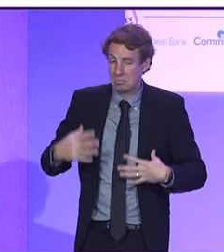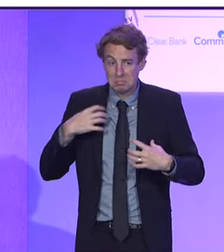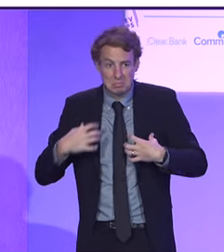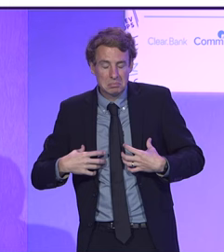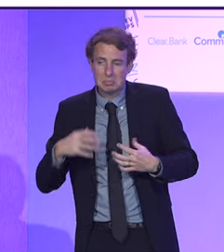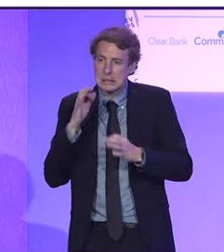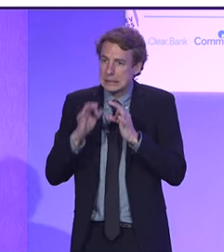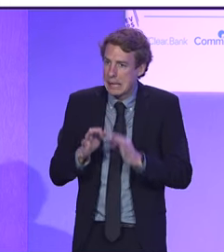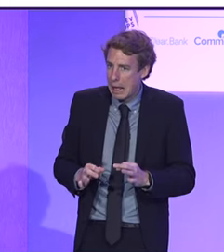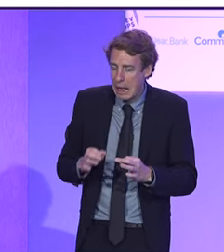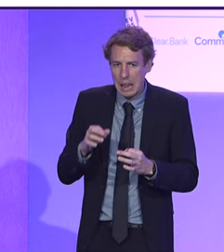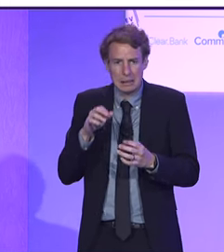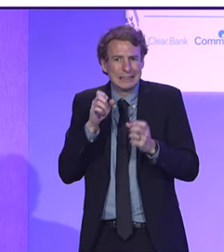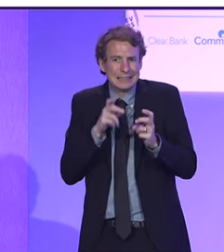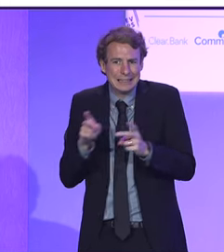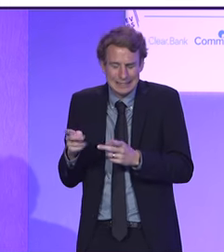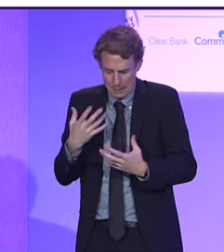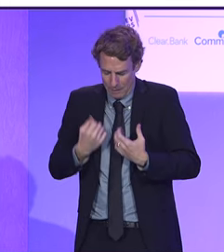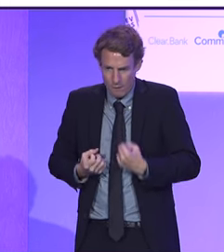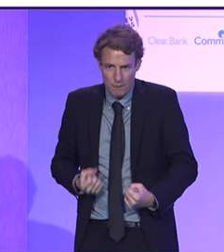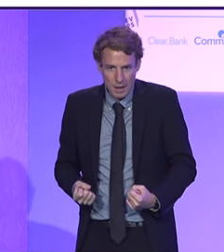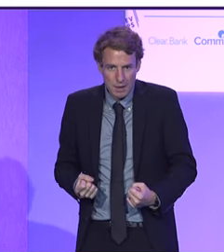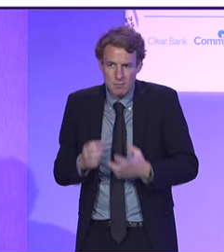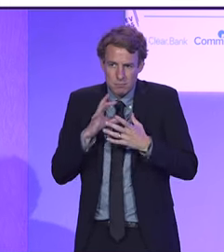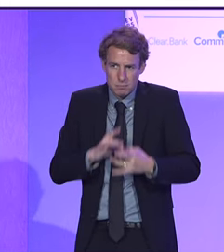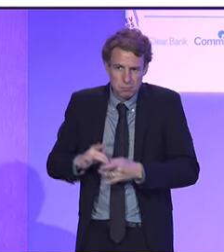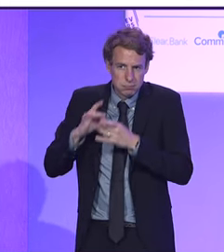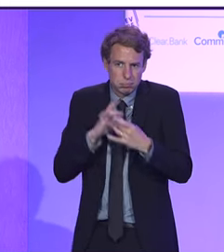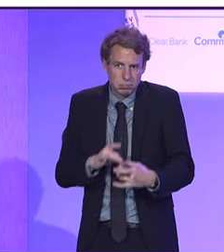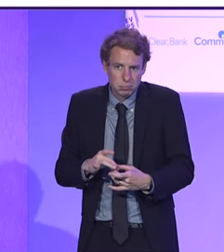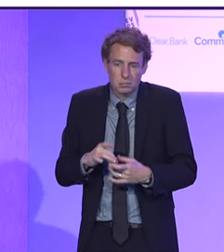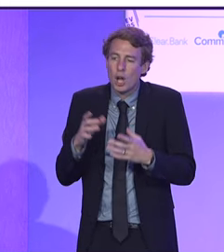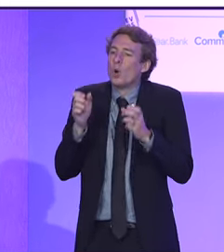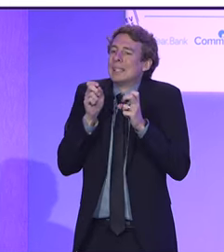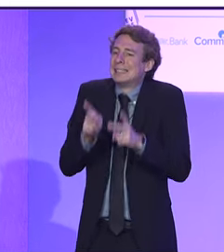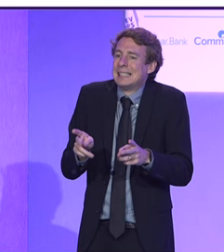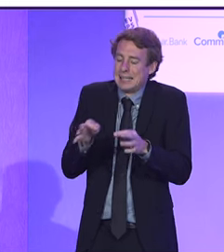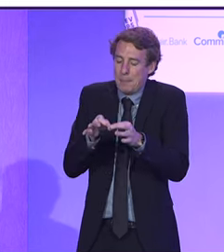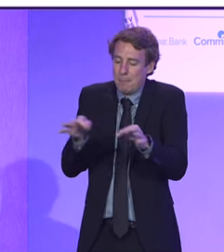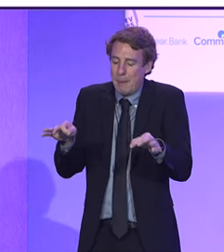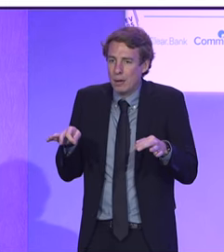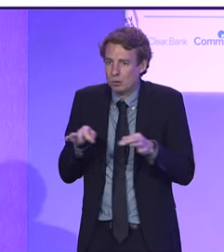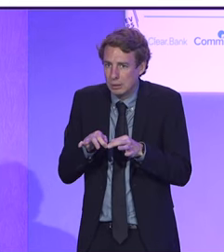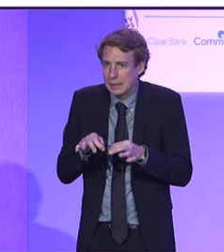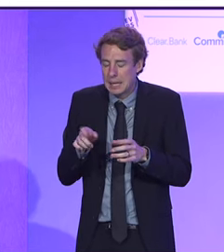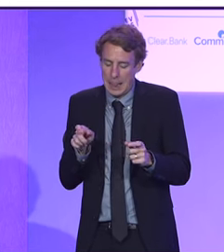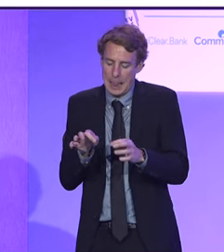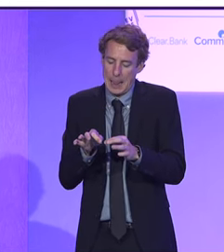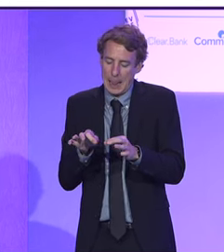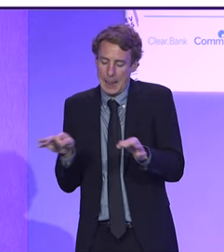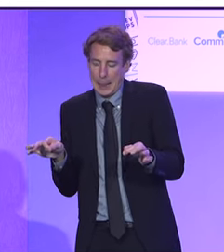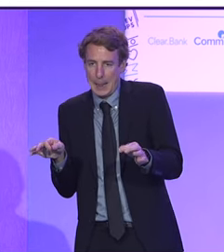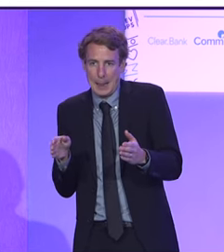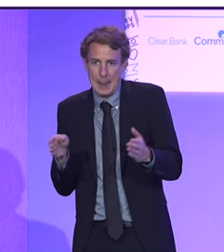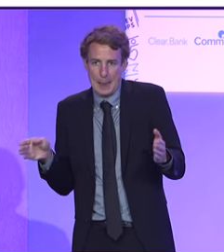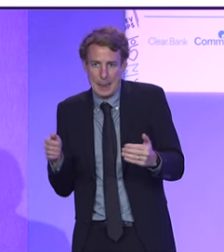other. And you can change the boundary of a system just because you want to look at a different kind of problem. So it's okay to leave out